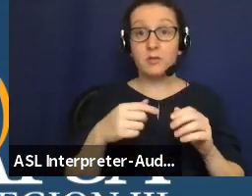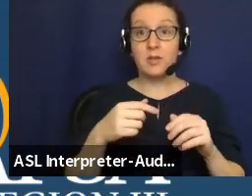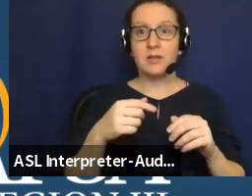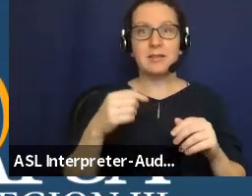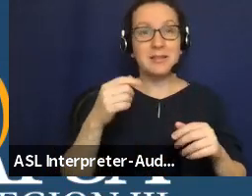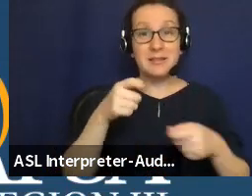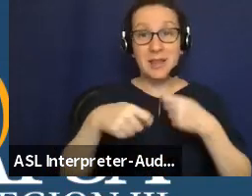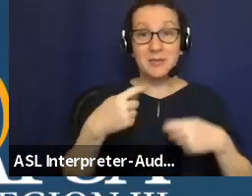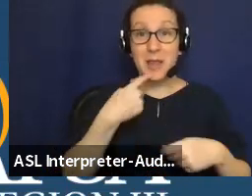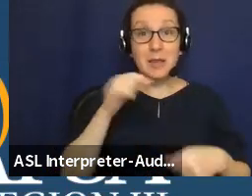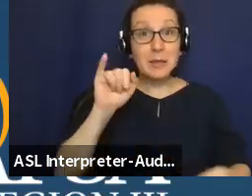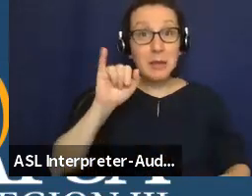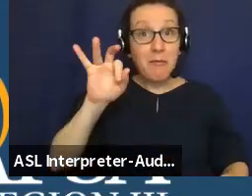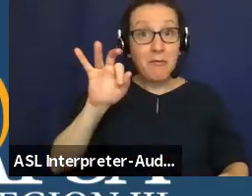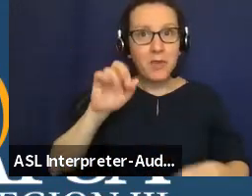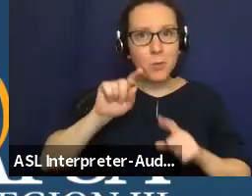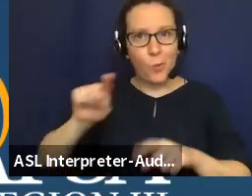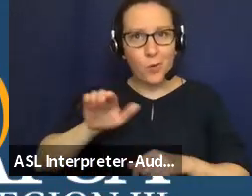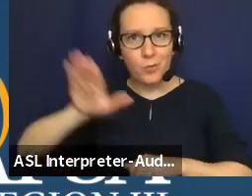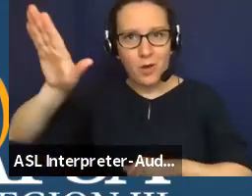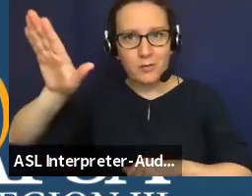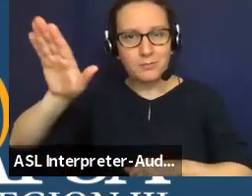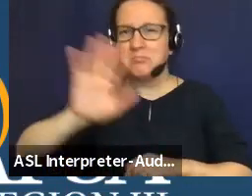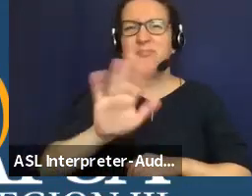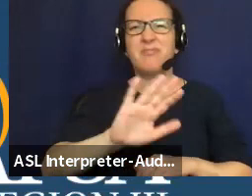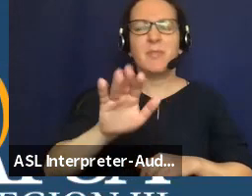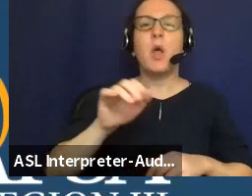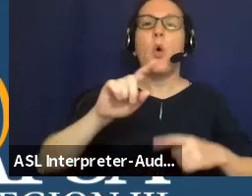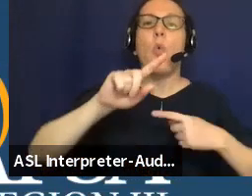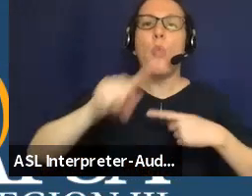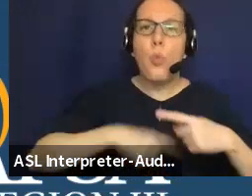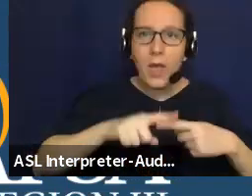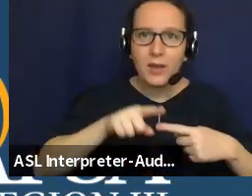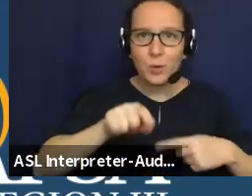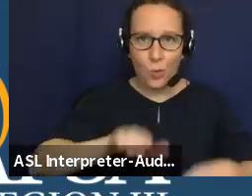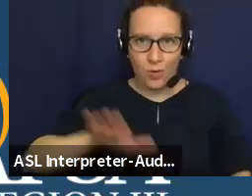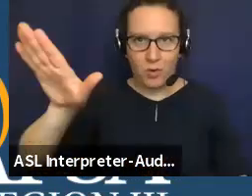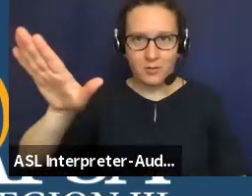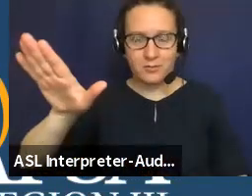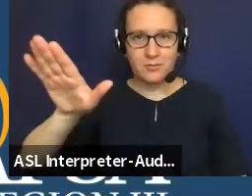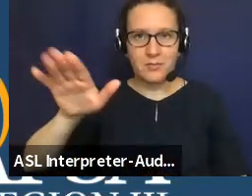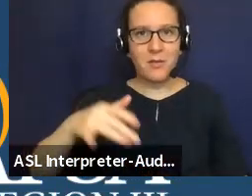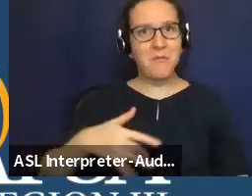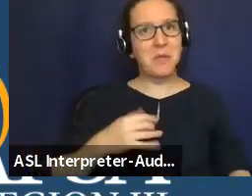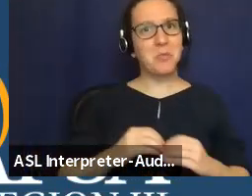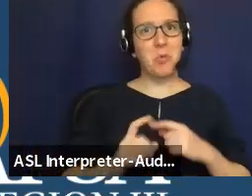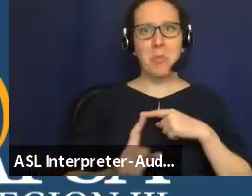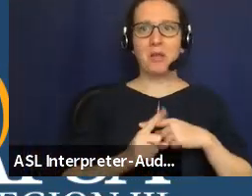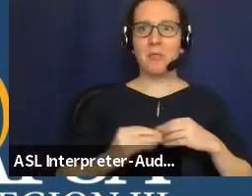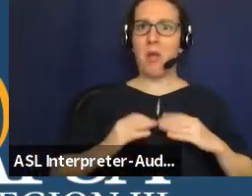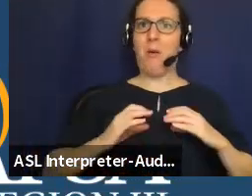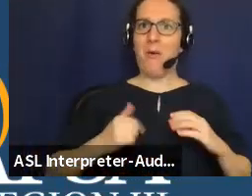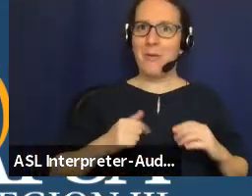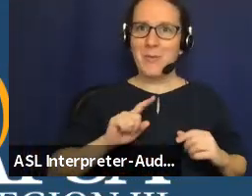abroad, oh when you go abroad, and it's just a lot more positive and it engages students in the process. If you're providing